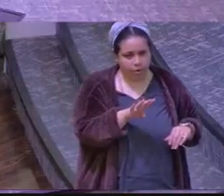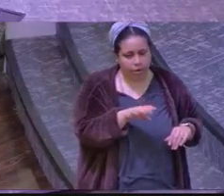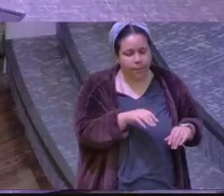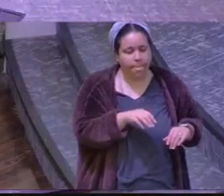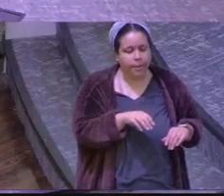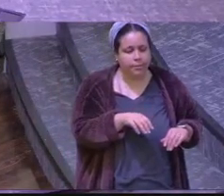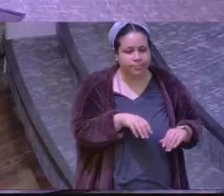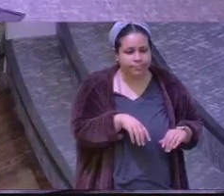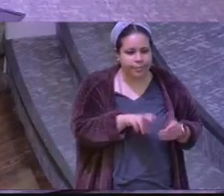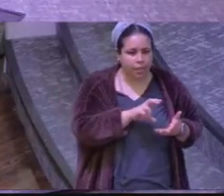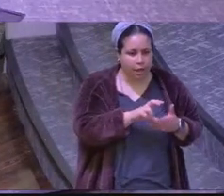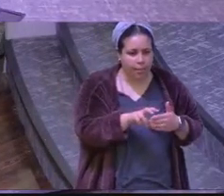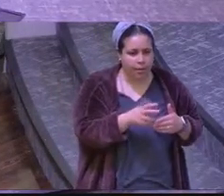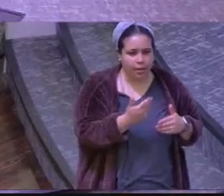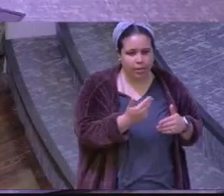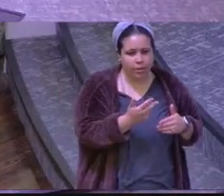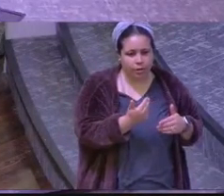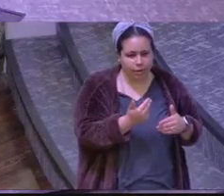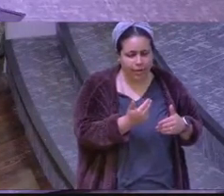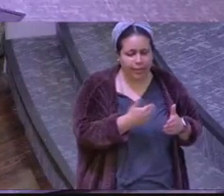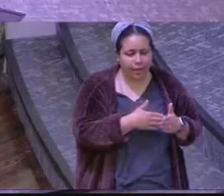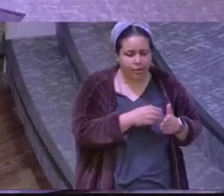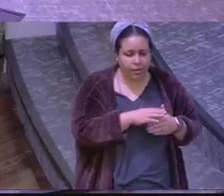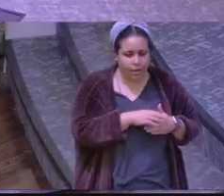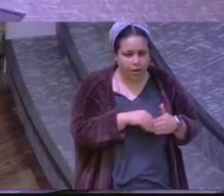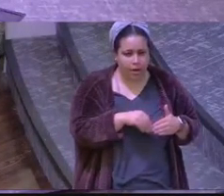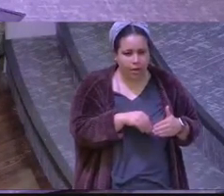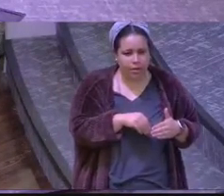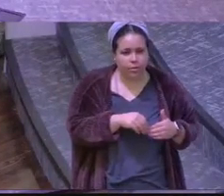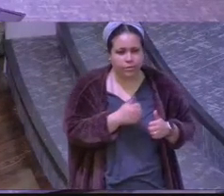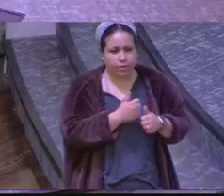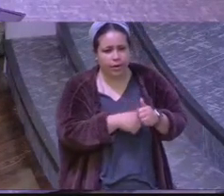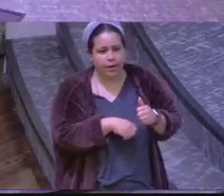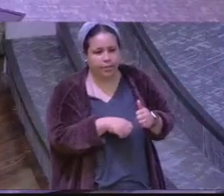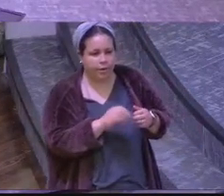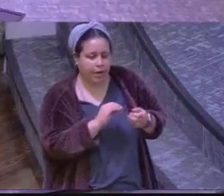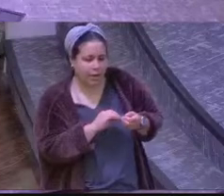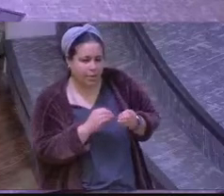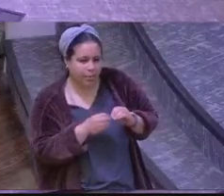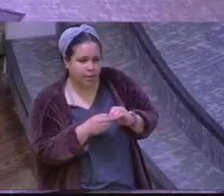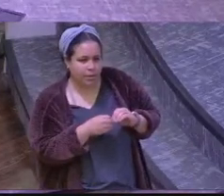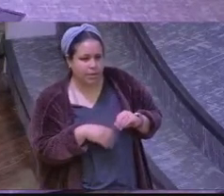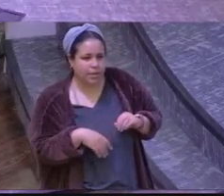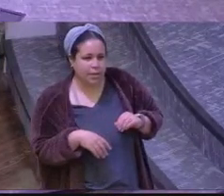get $13,000 per driver. Yeah. And they fund us at about 73 drivers.